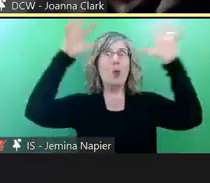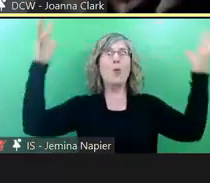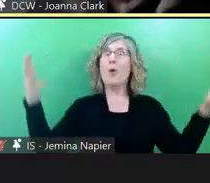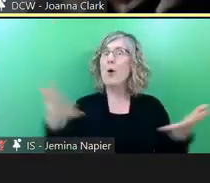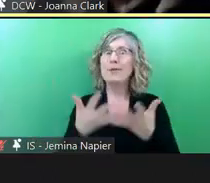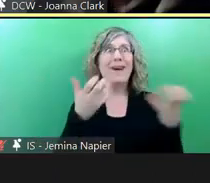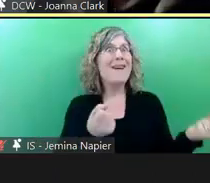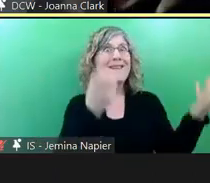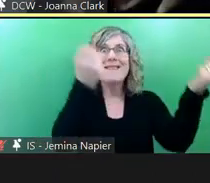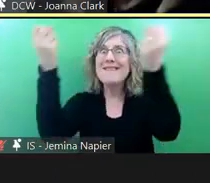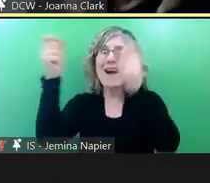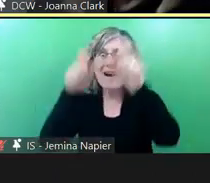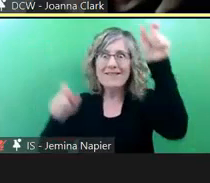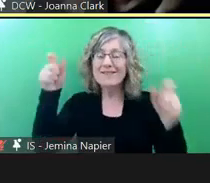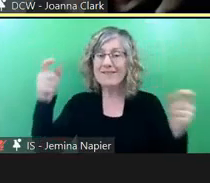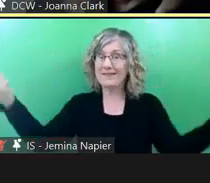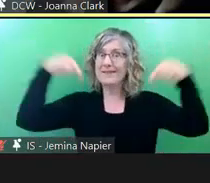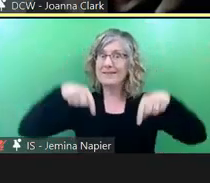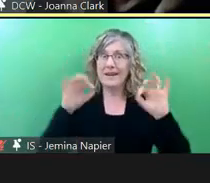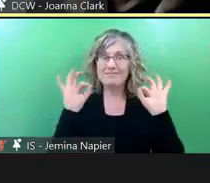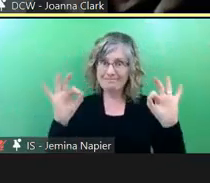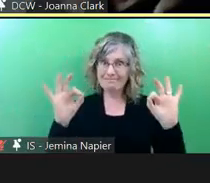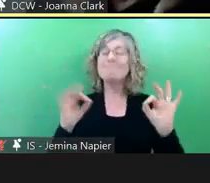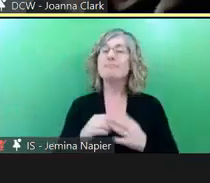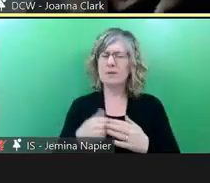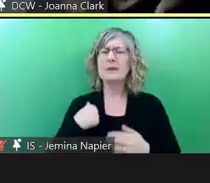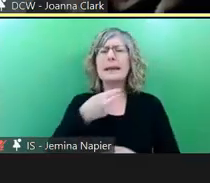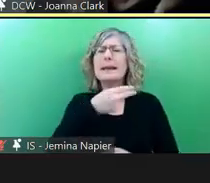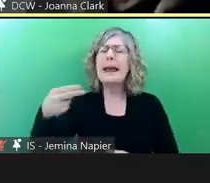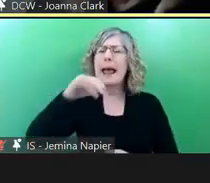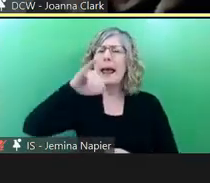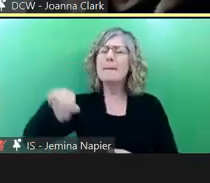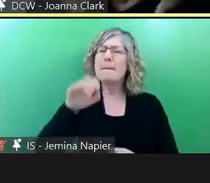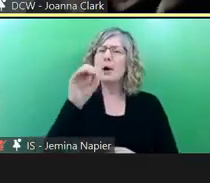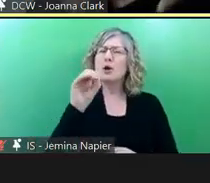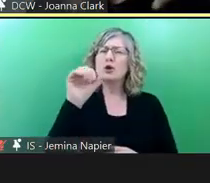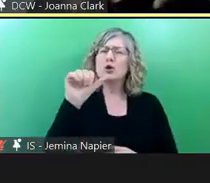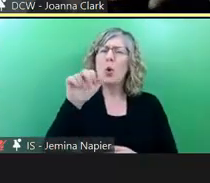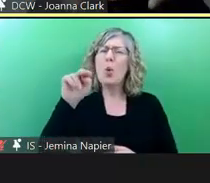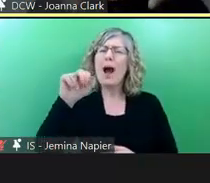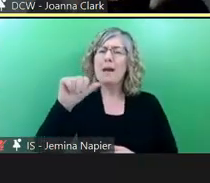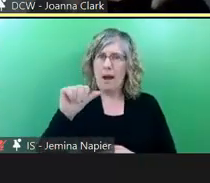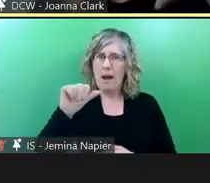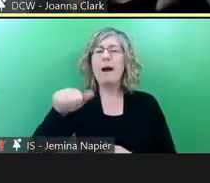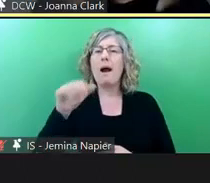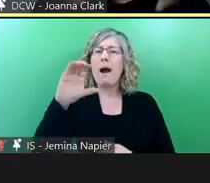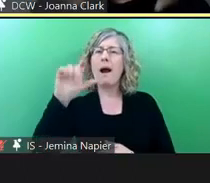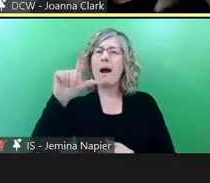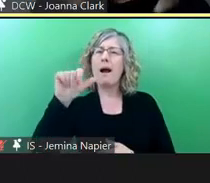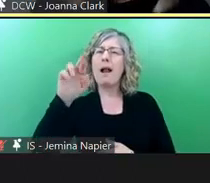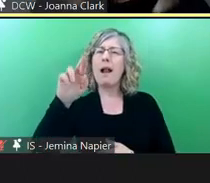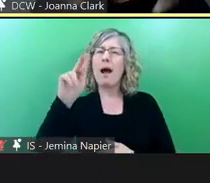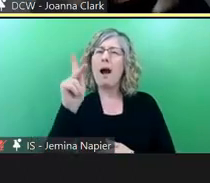welcome to you. I'm Joanna Clark. I'm the Director of Deaf Child Worldwide, and some of you may know Deaf Child